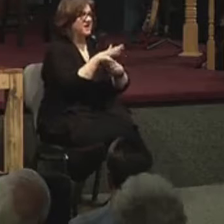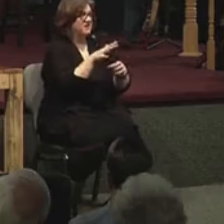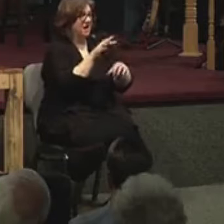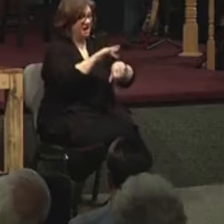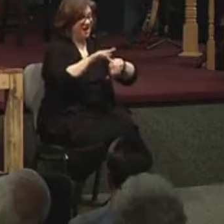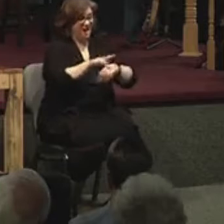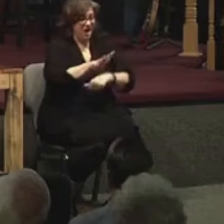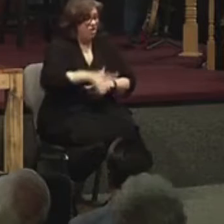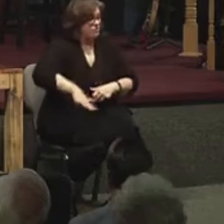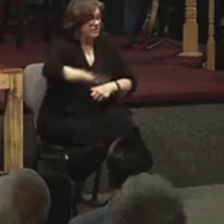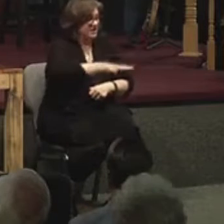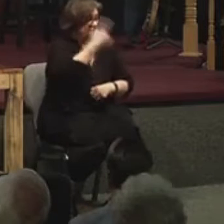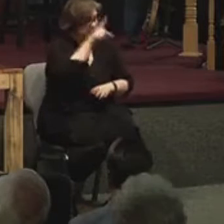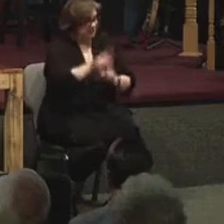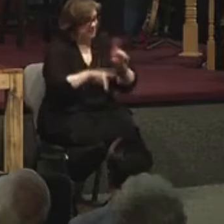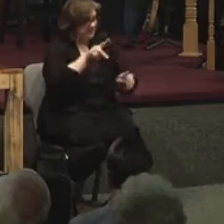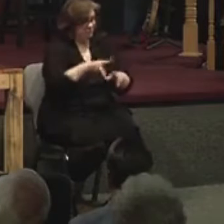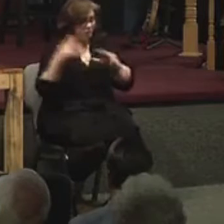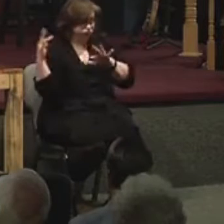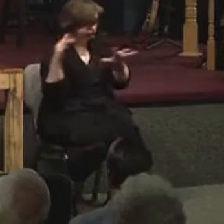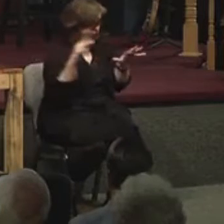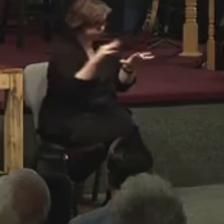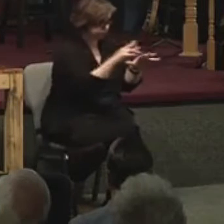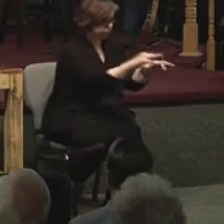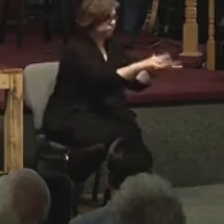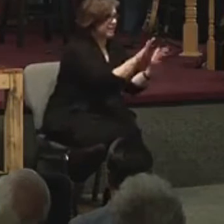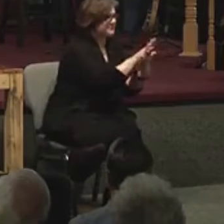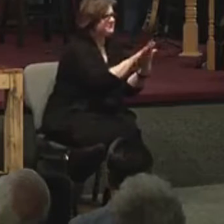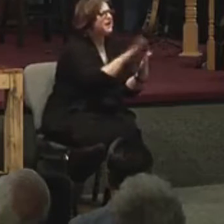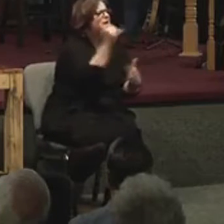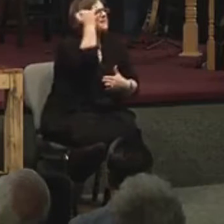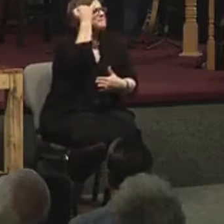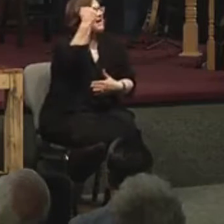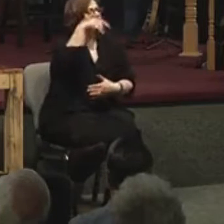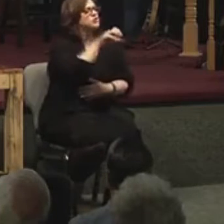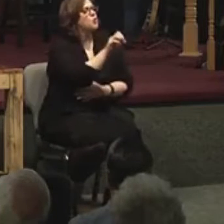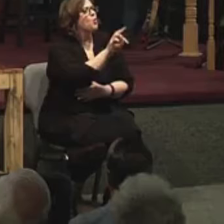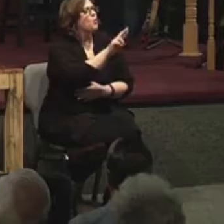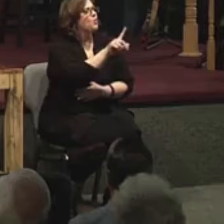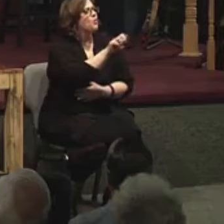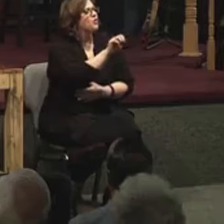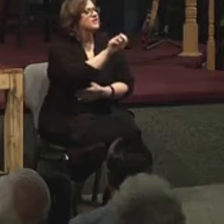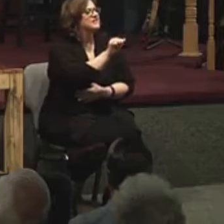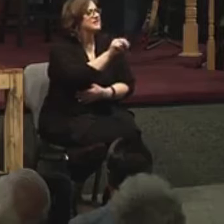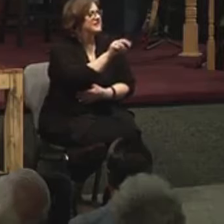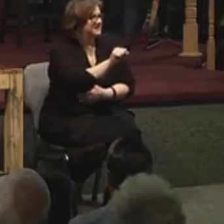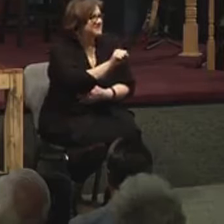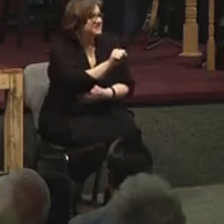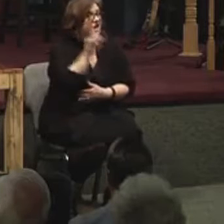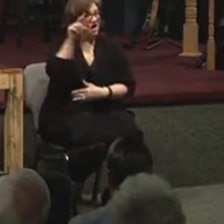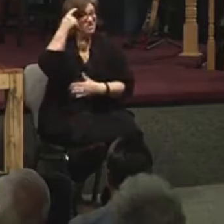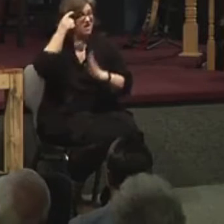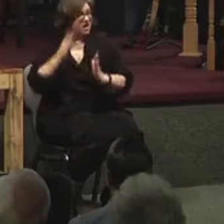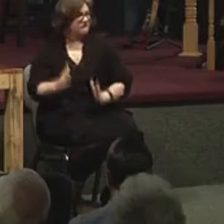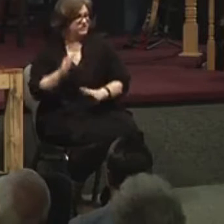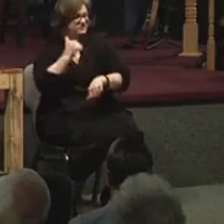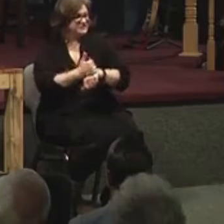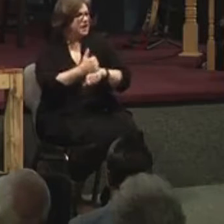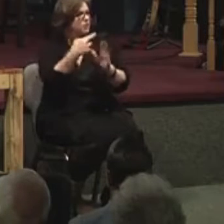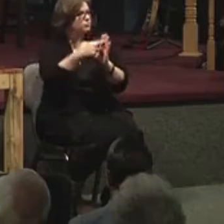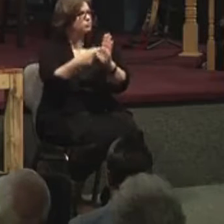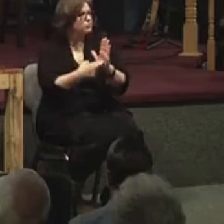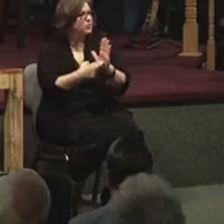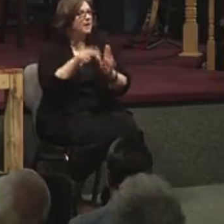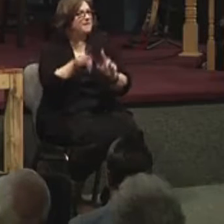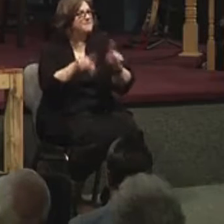area. Imagine if all of a sudden there was a government mandate that people that were from our area had to come back to our area